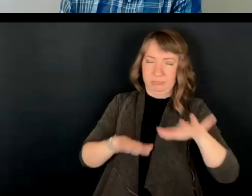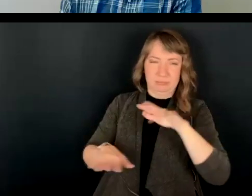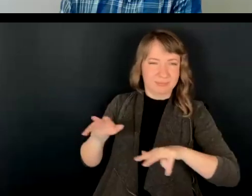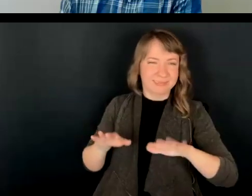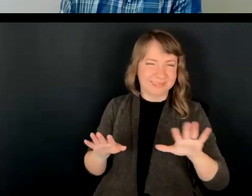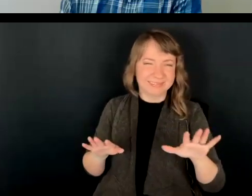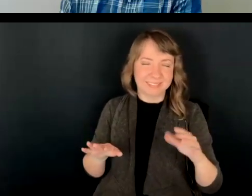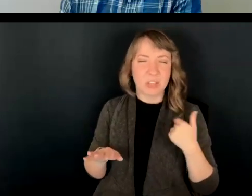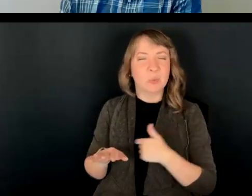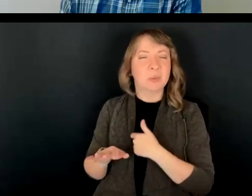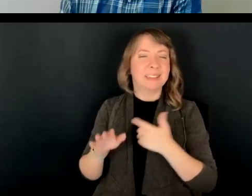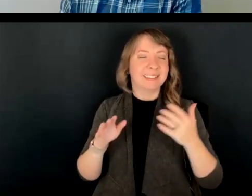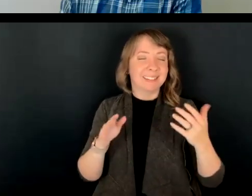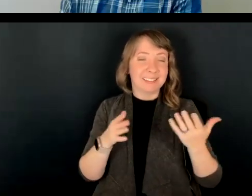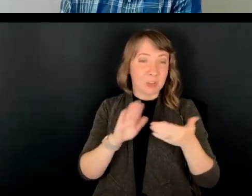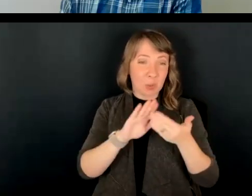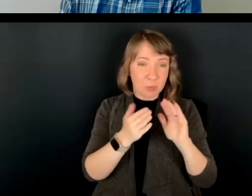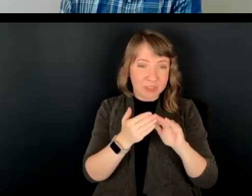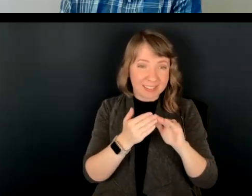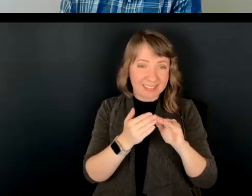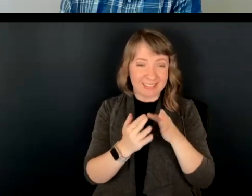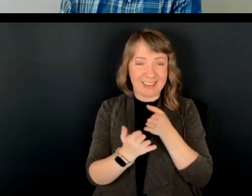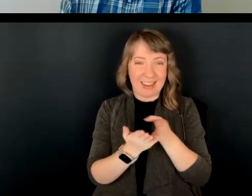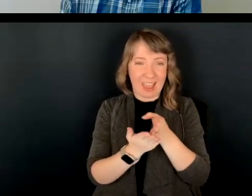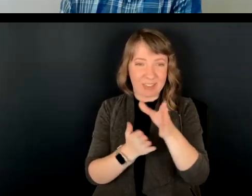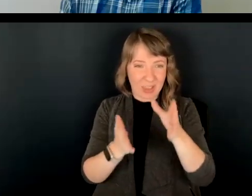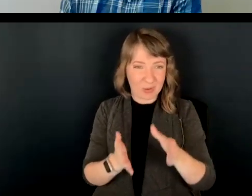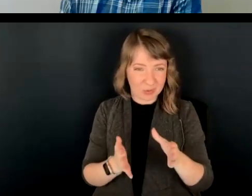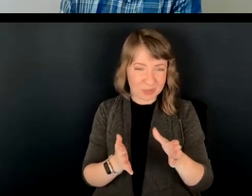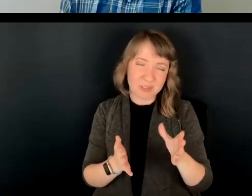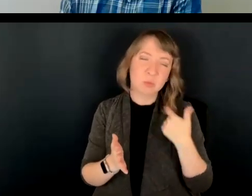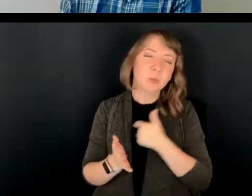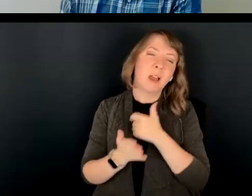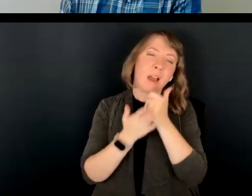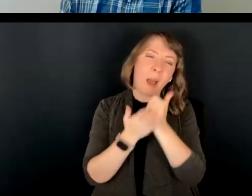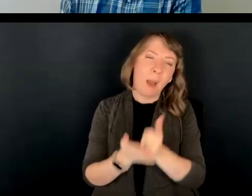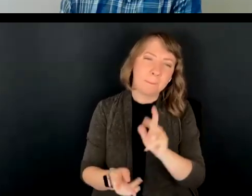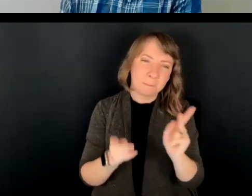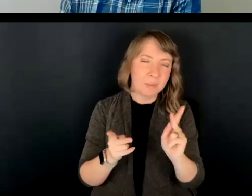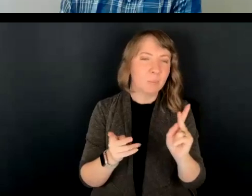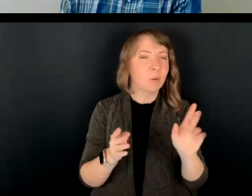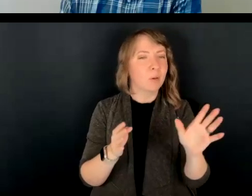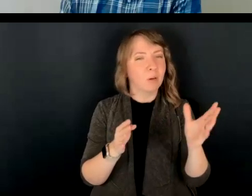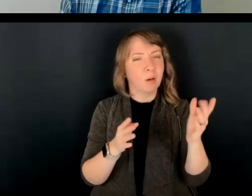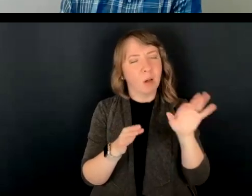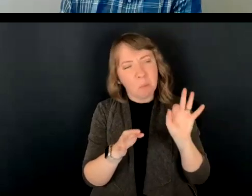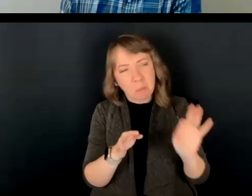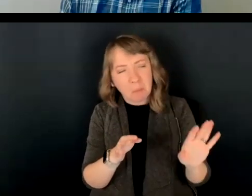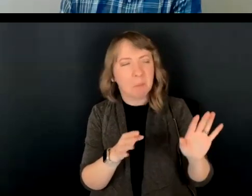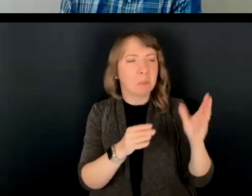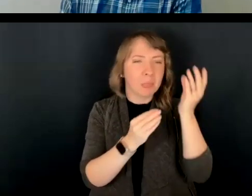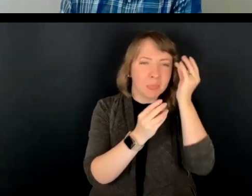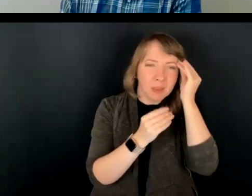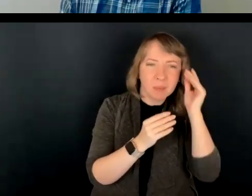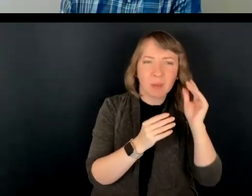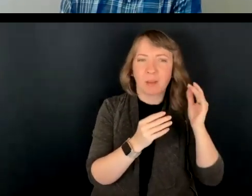community navigators, that's kind of our role, is to help people just kind of think about different options to, again,